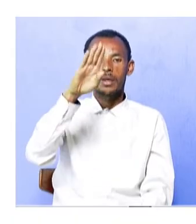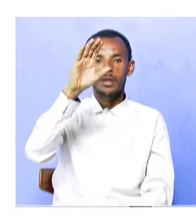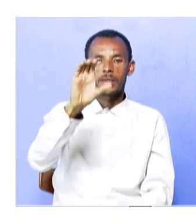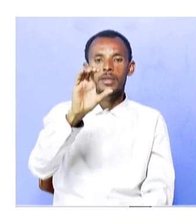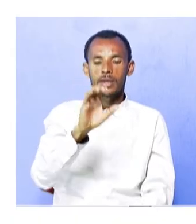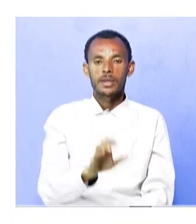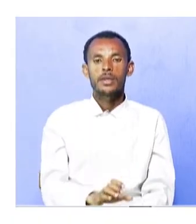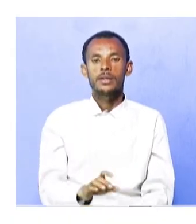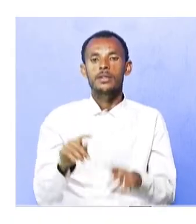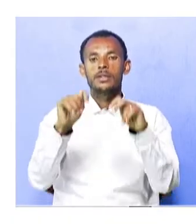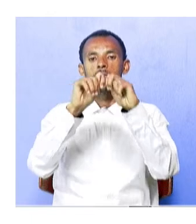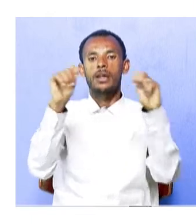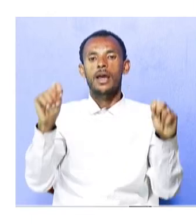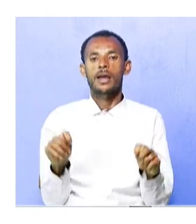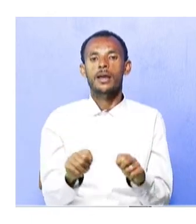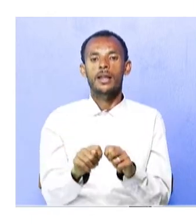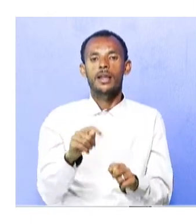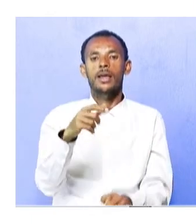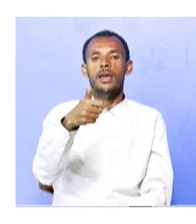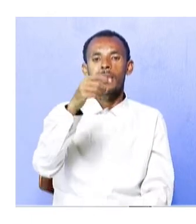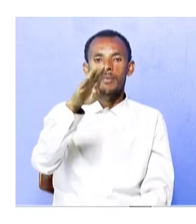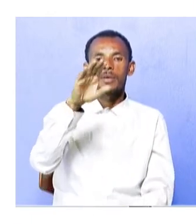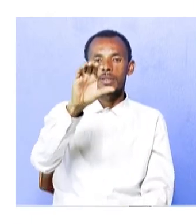consider triangle